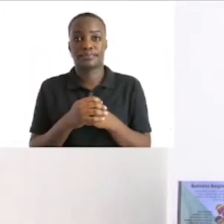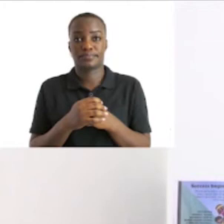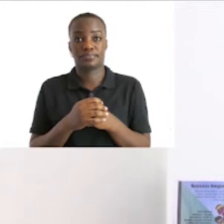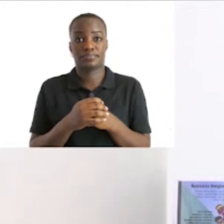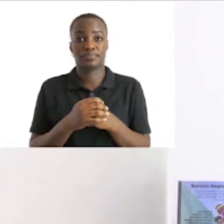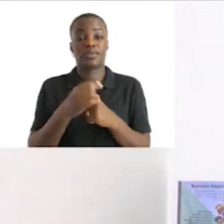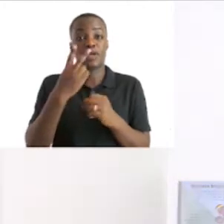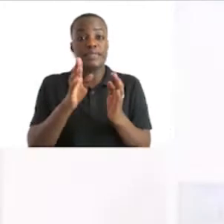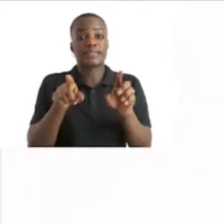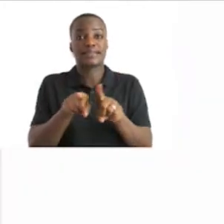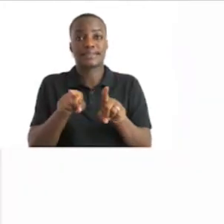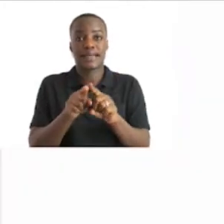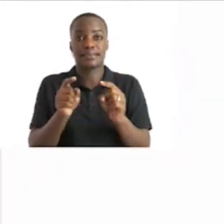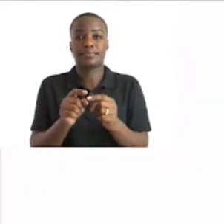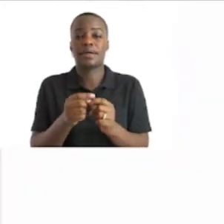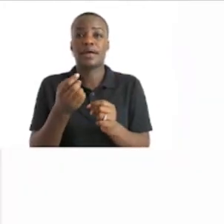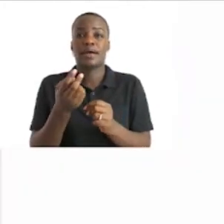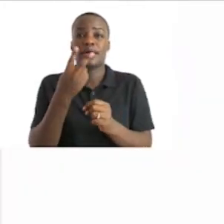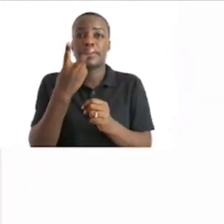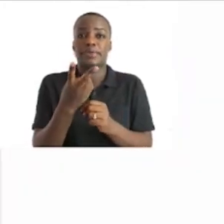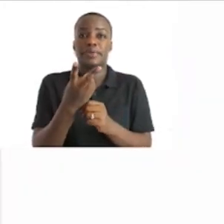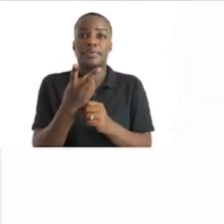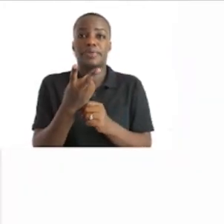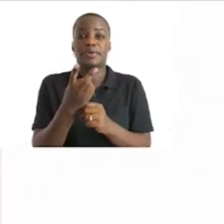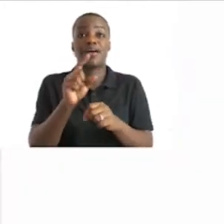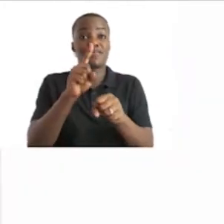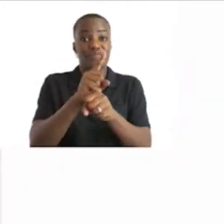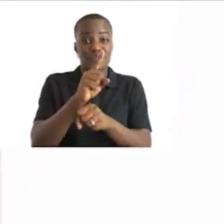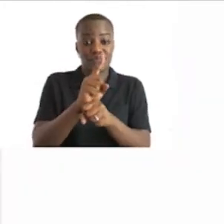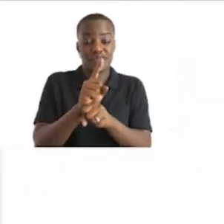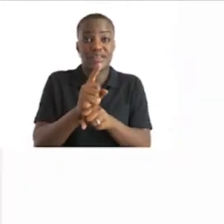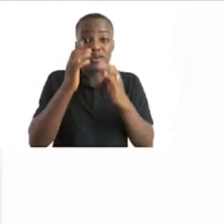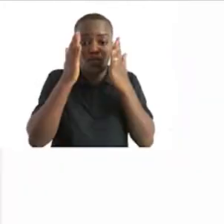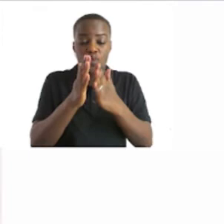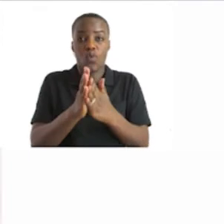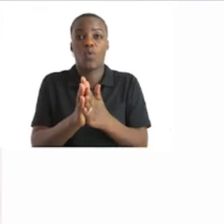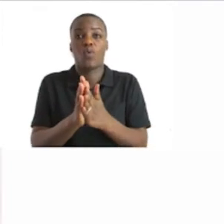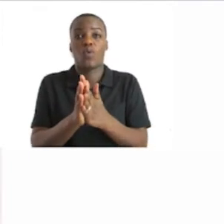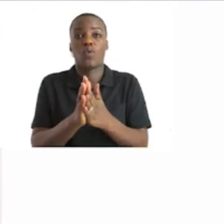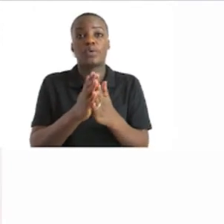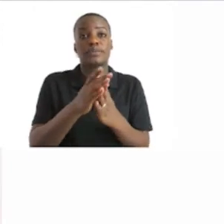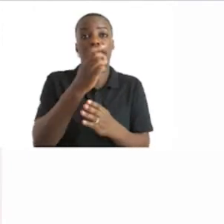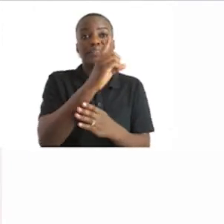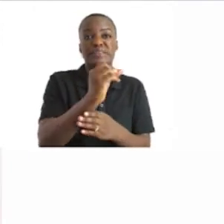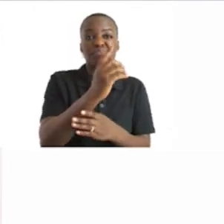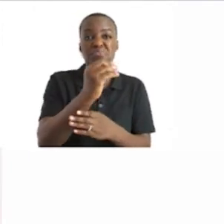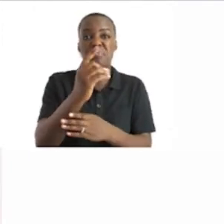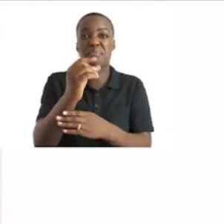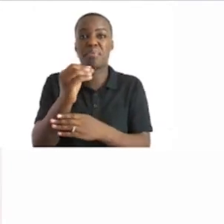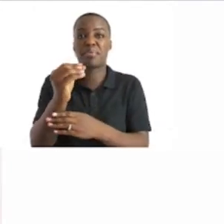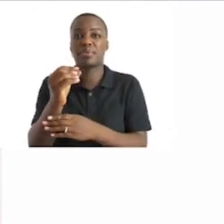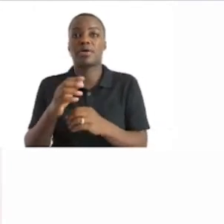see on your page, on page 3, that first they added the decade numbers together by